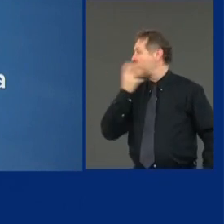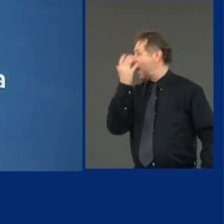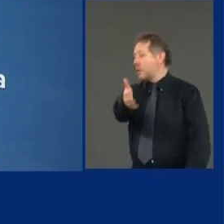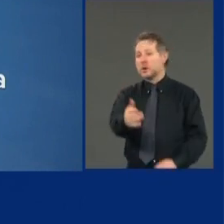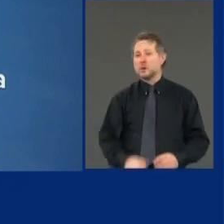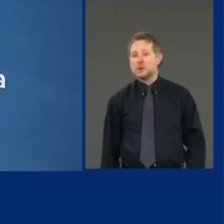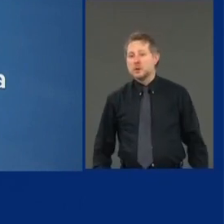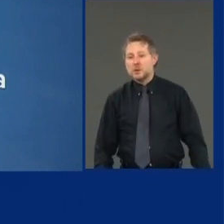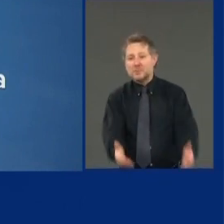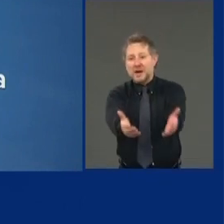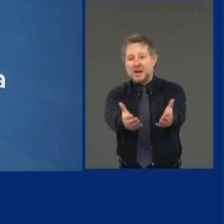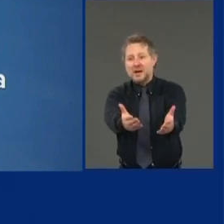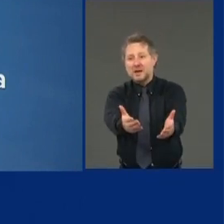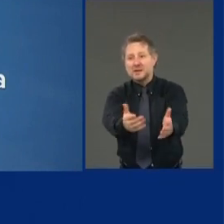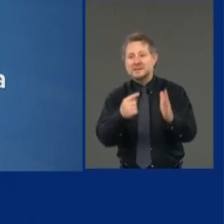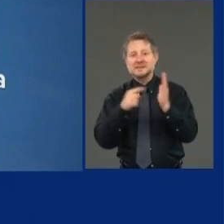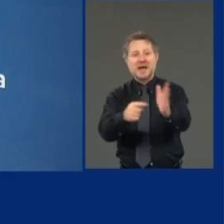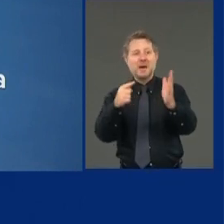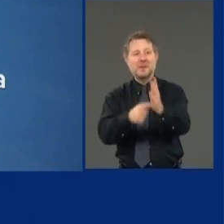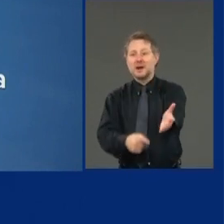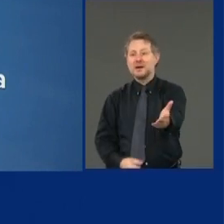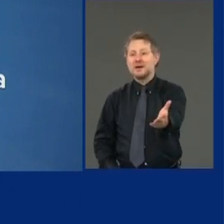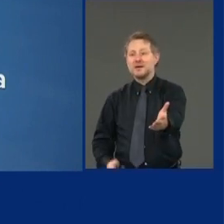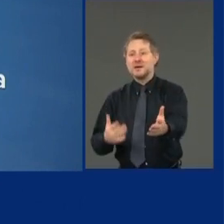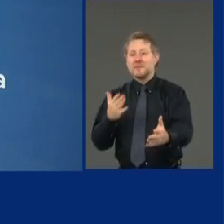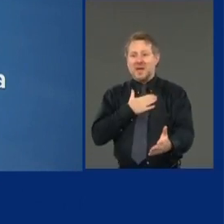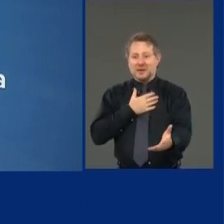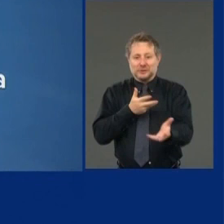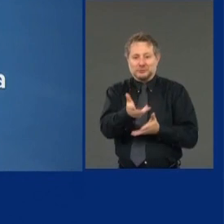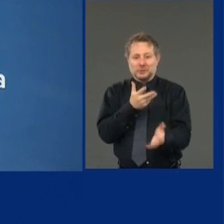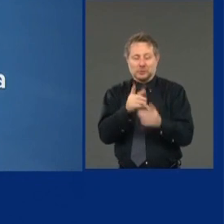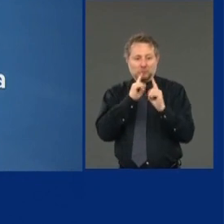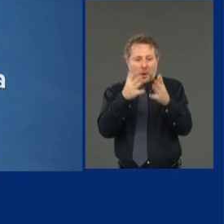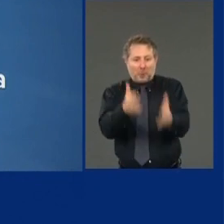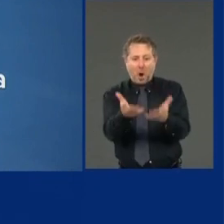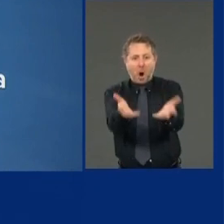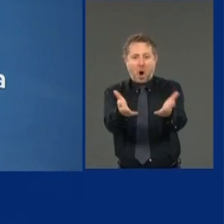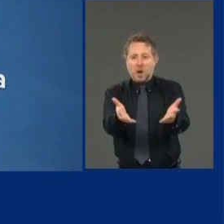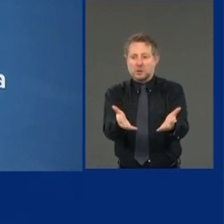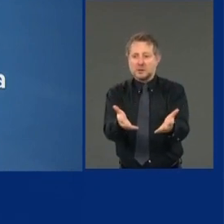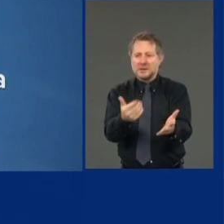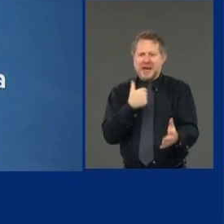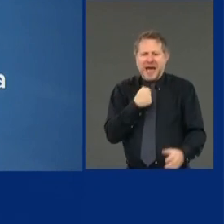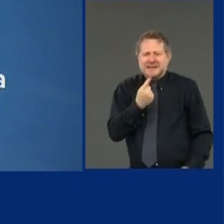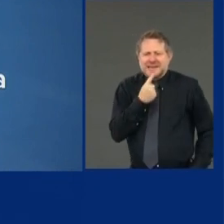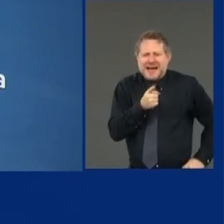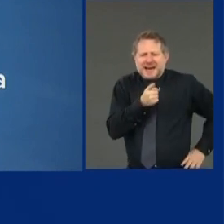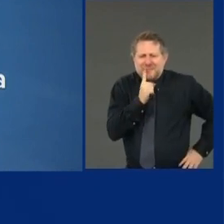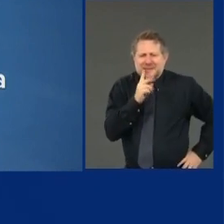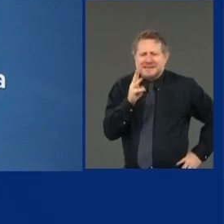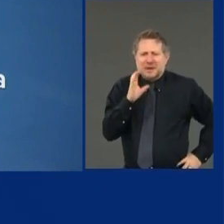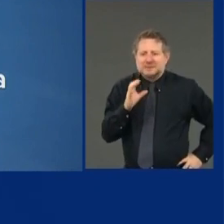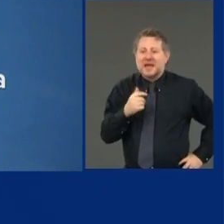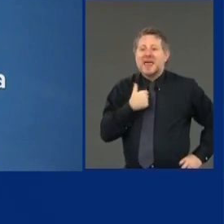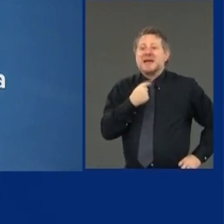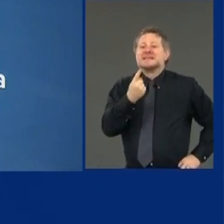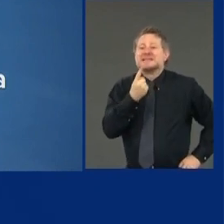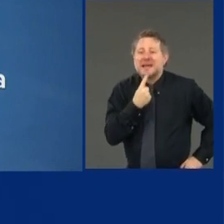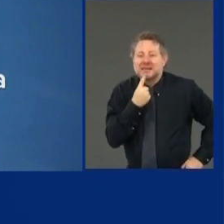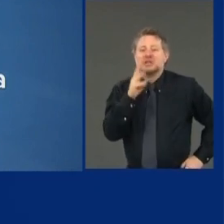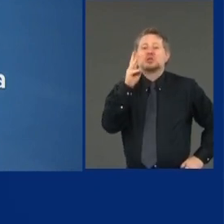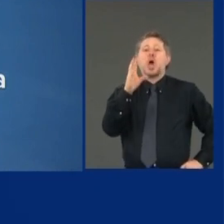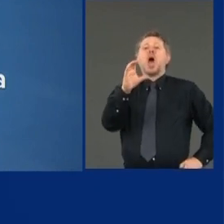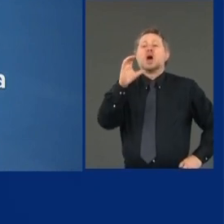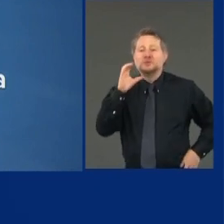is emblematic of my interaction with the press. I did not say that. I said